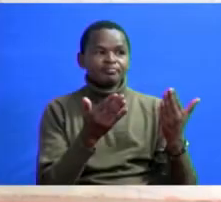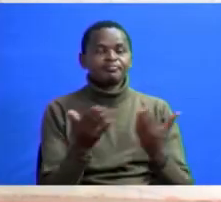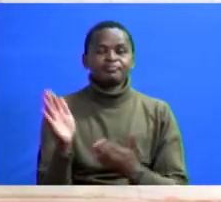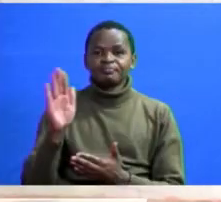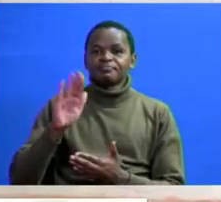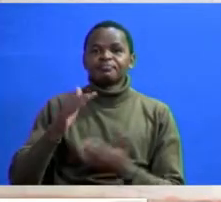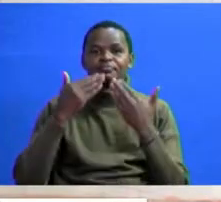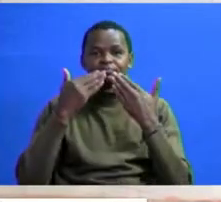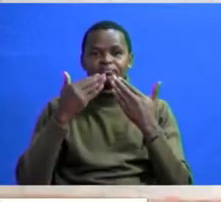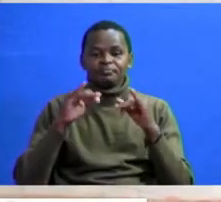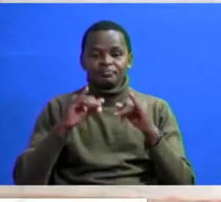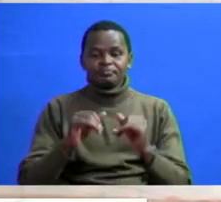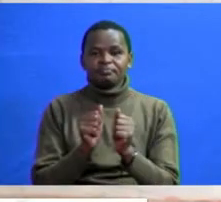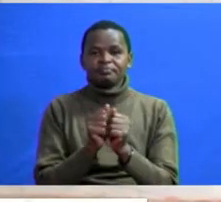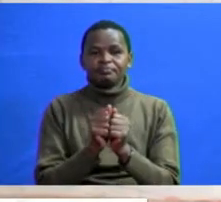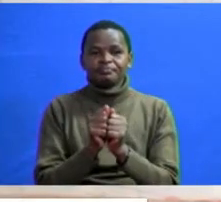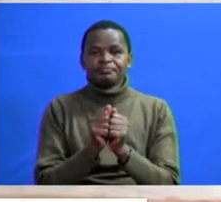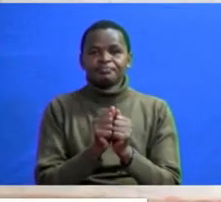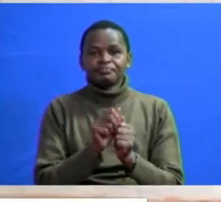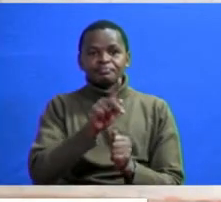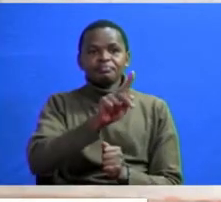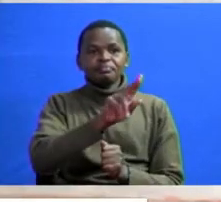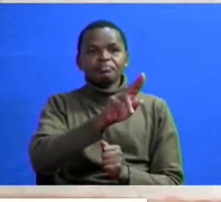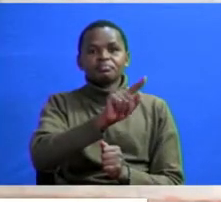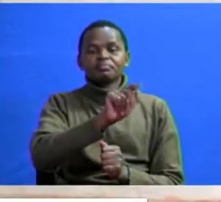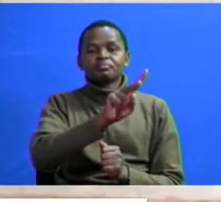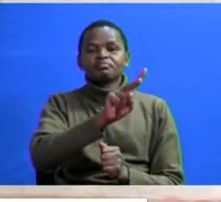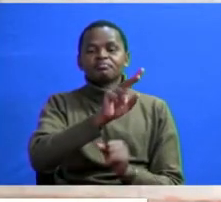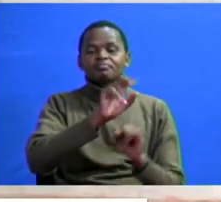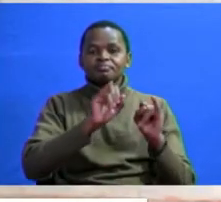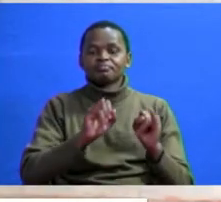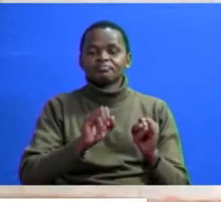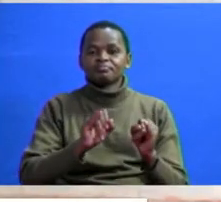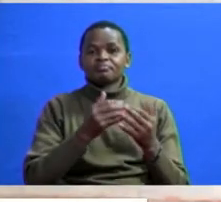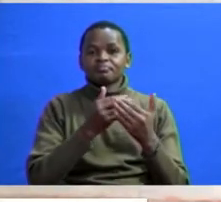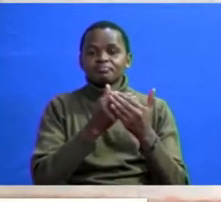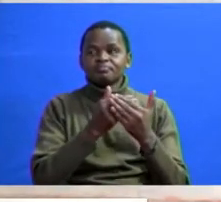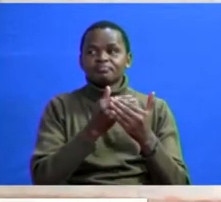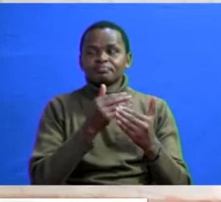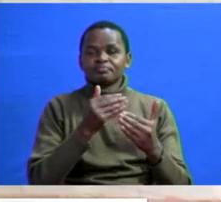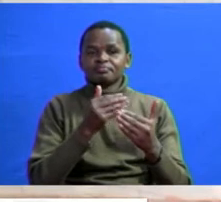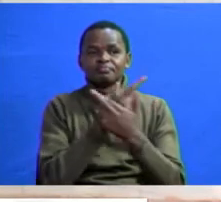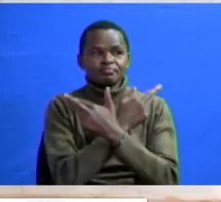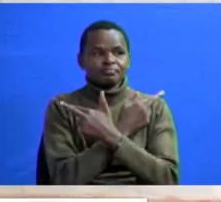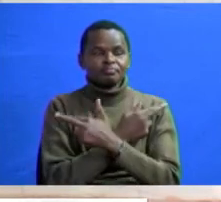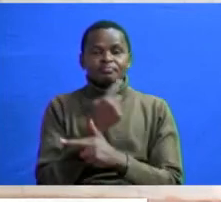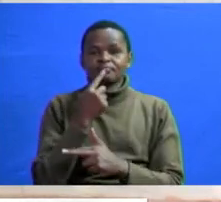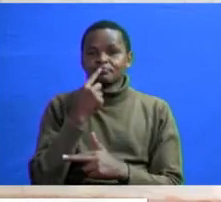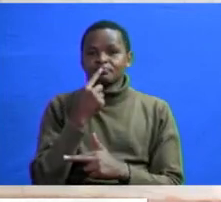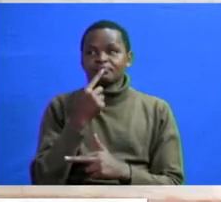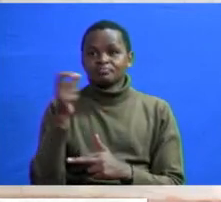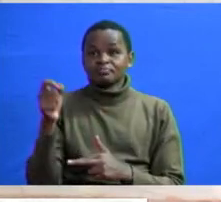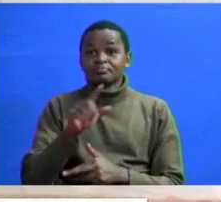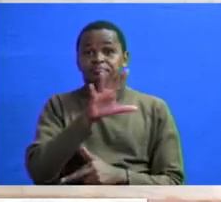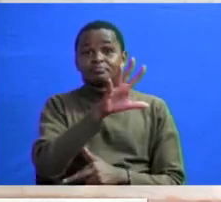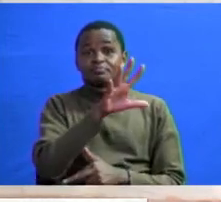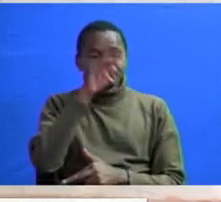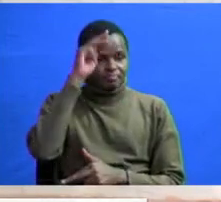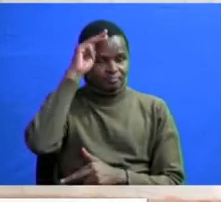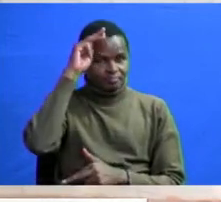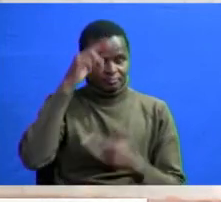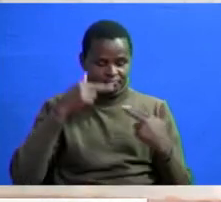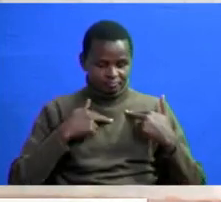And thank you for staying tuned to KUTV Primetime News. Before we went on a break, we said May is for mental health. And